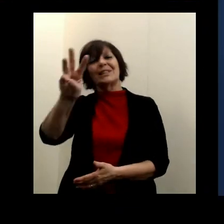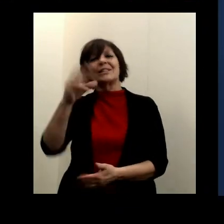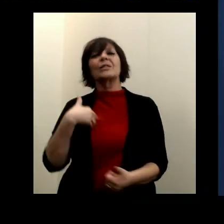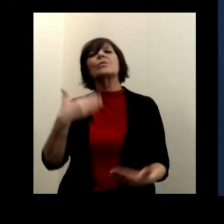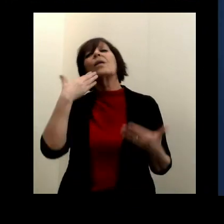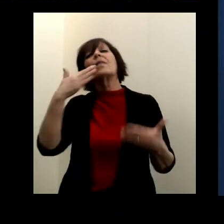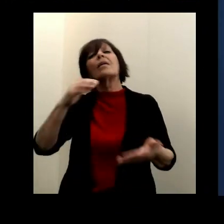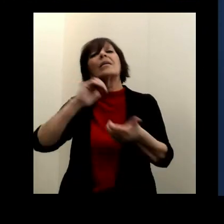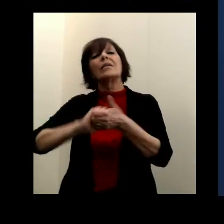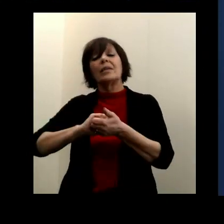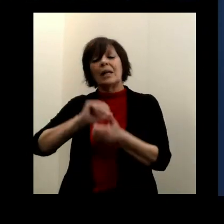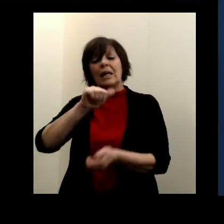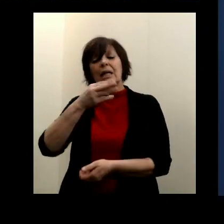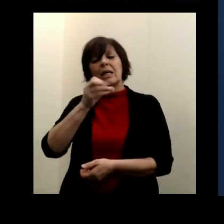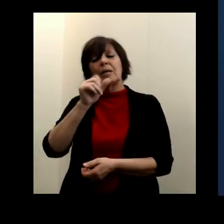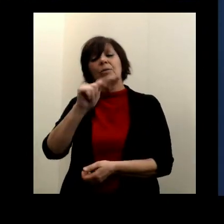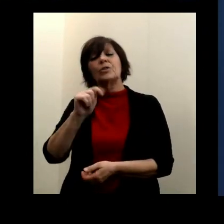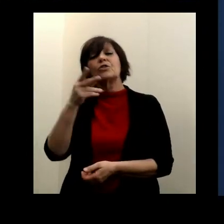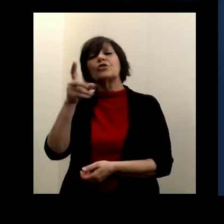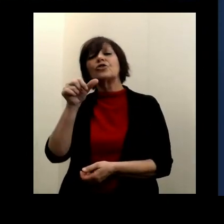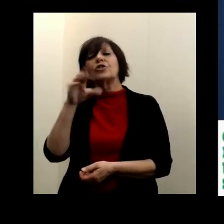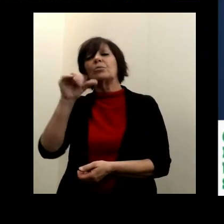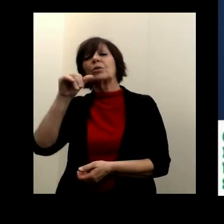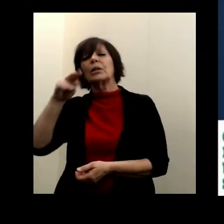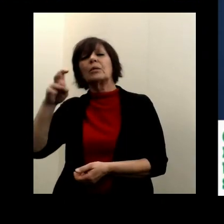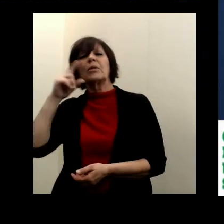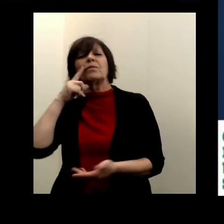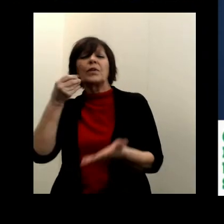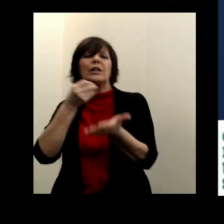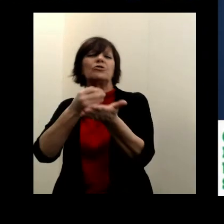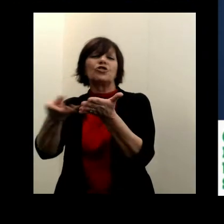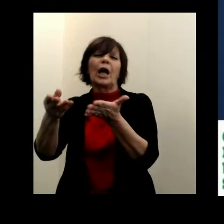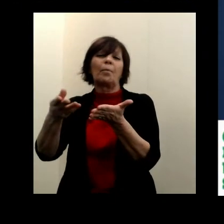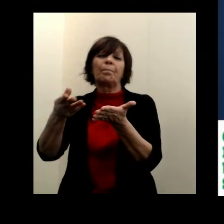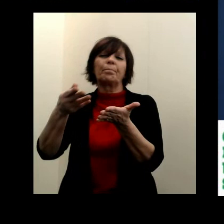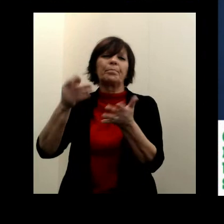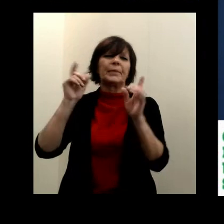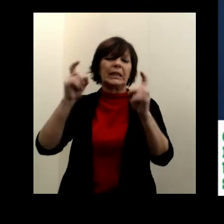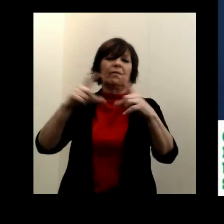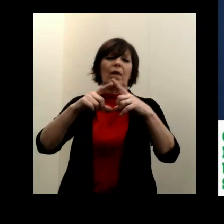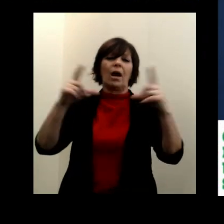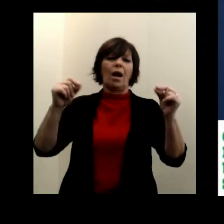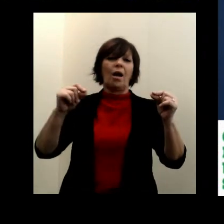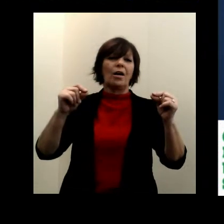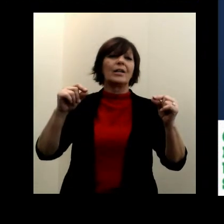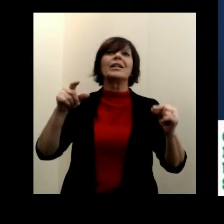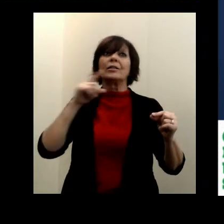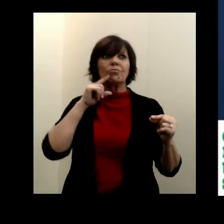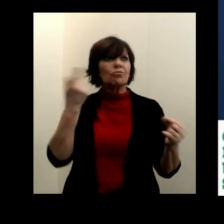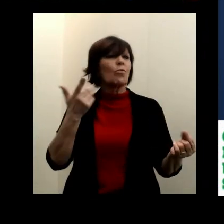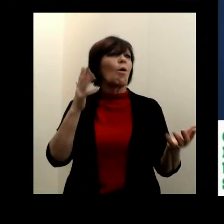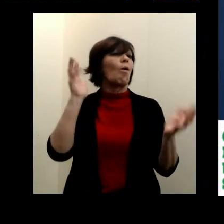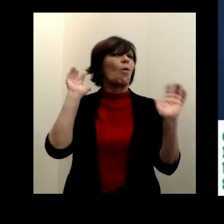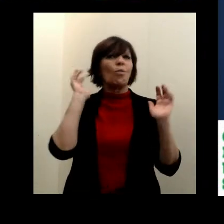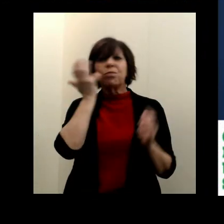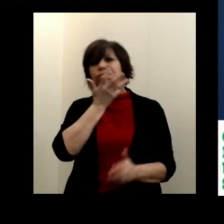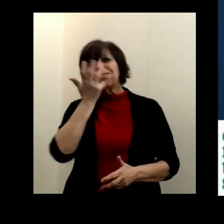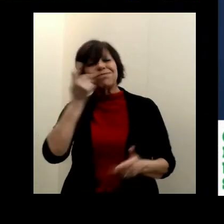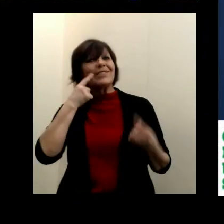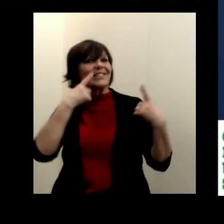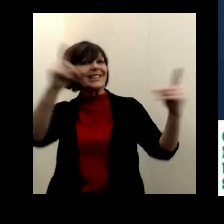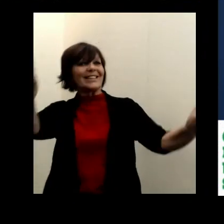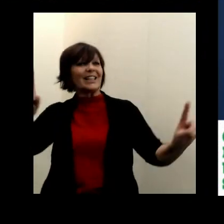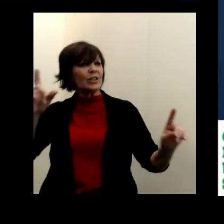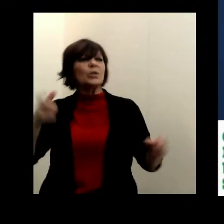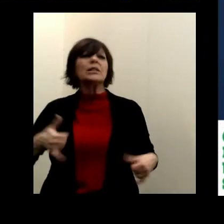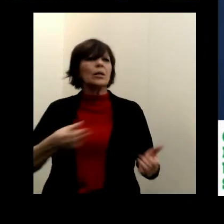with the Amherst Chamber of Commerce for the Shop 716 gift card. The e-gift card has been a rousing success. You can still buy gift cards and give them